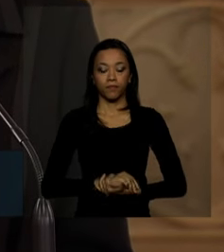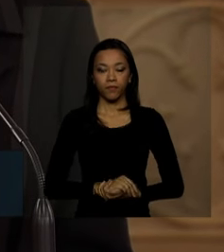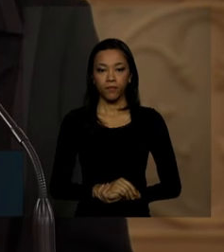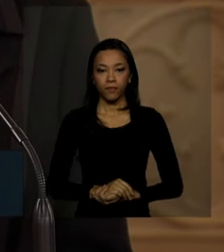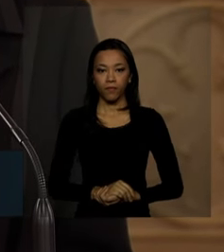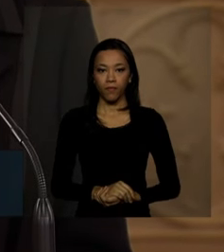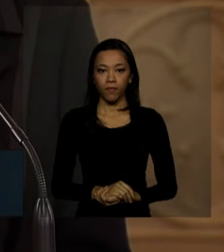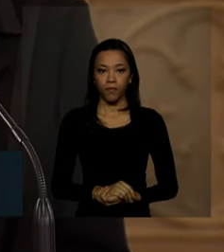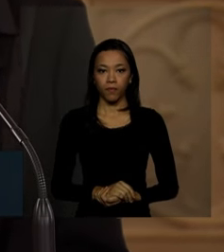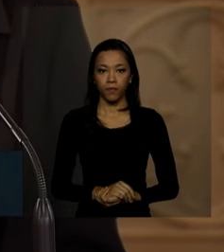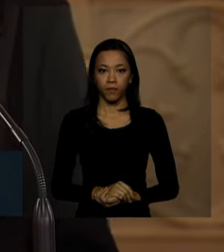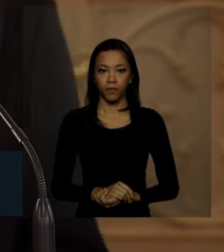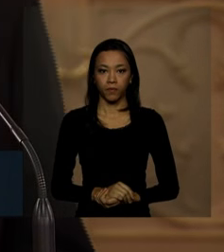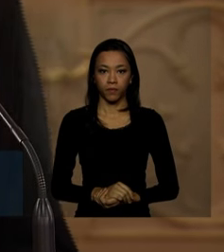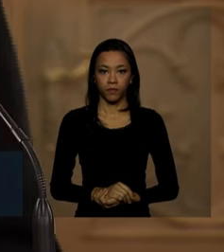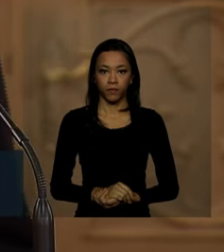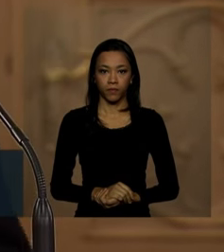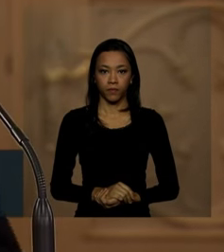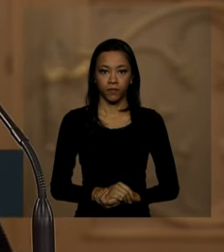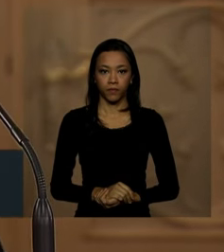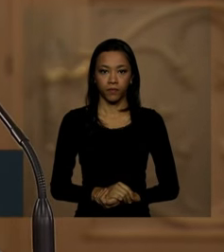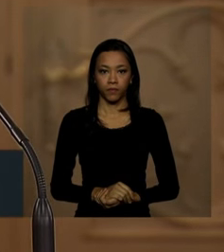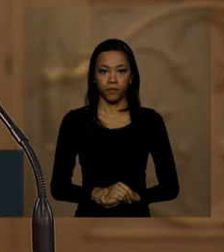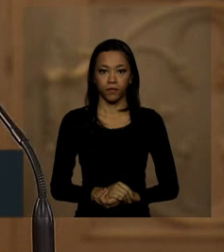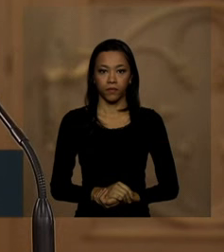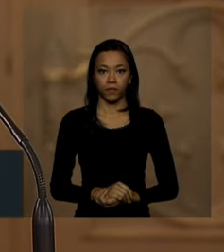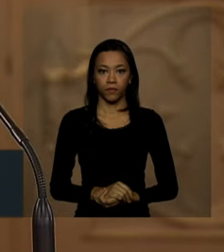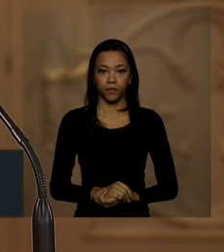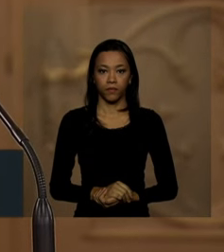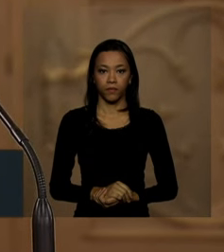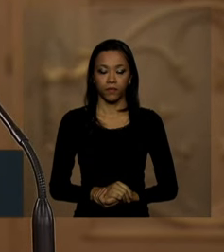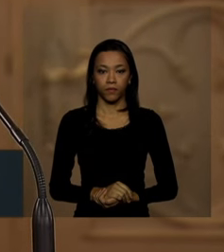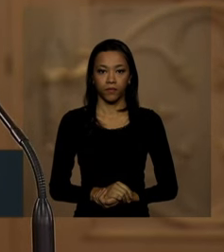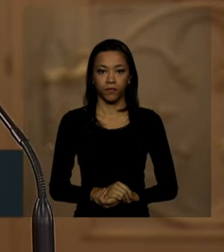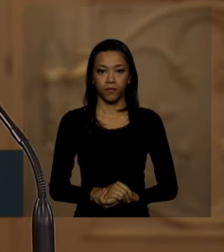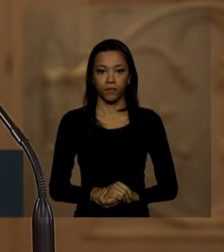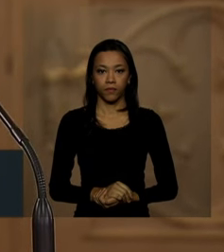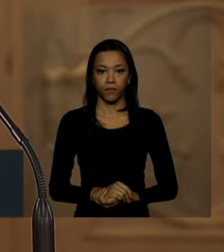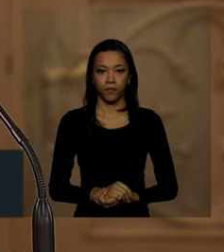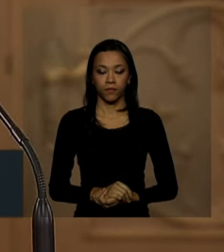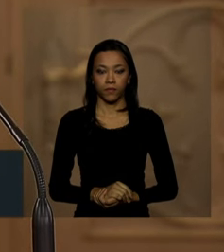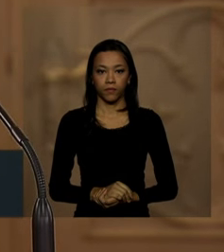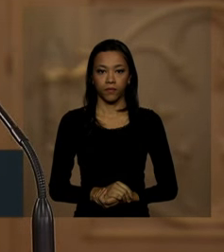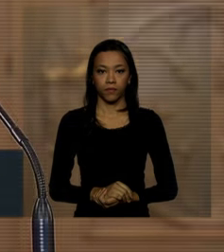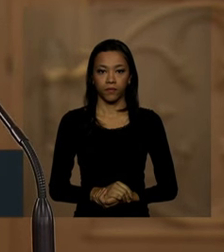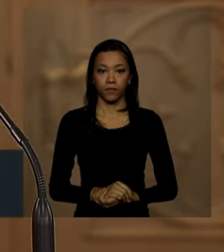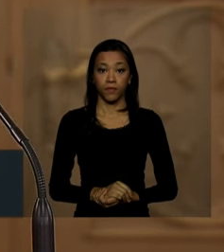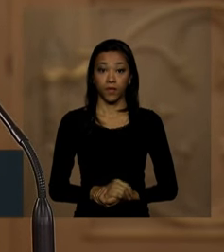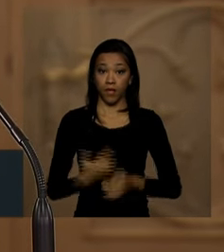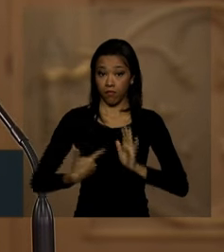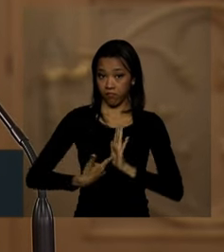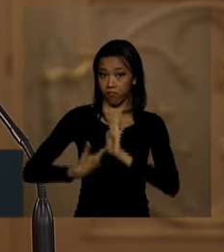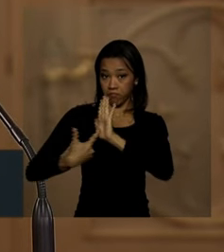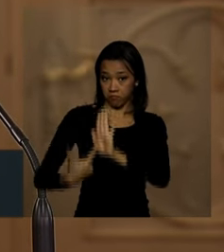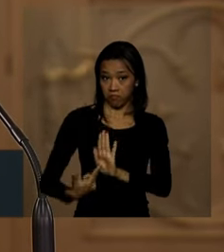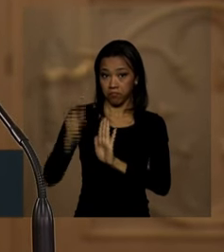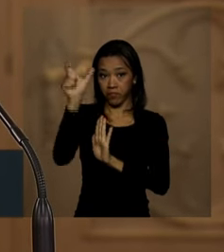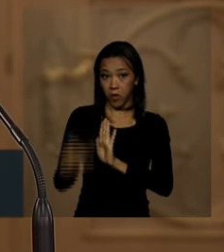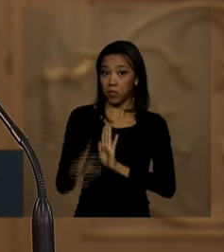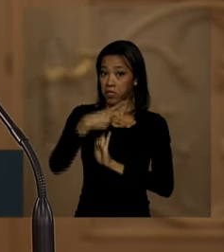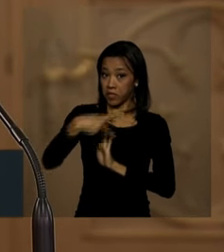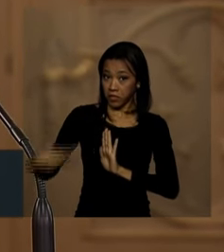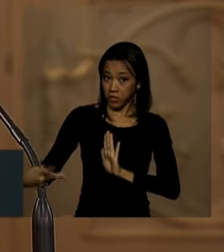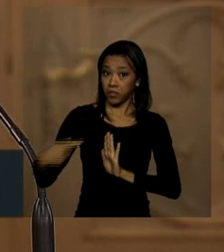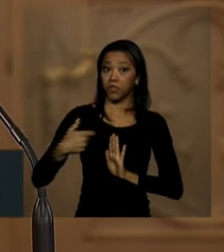the friendship ties between our two nations and to deepen our bilateral cooperation. Transmiti ao presidente a admiração